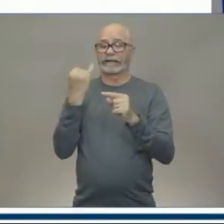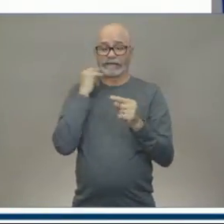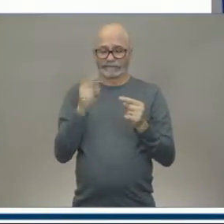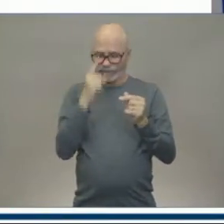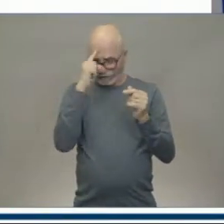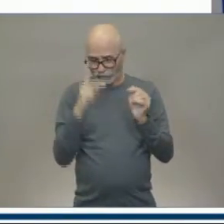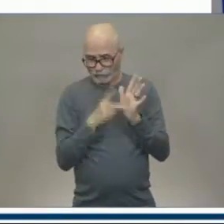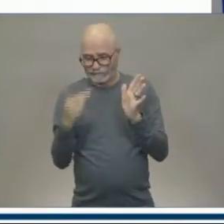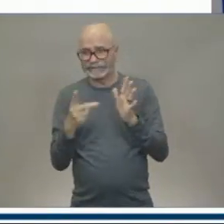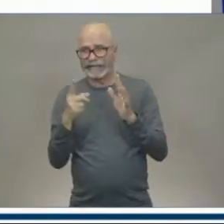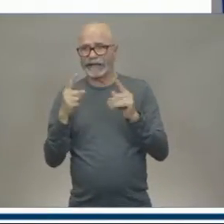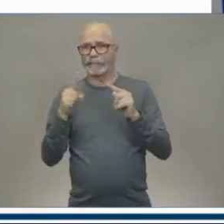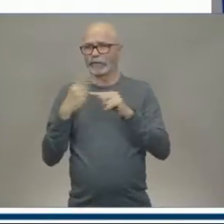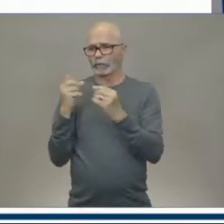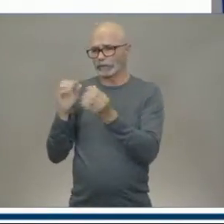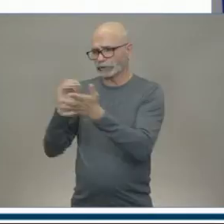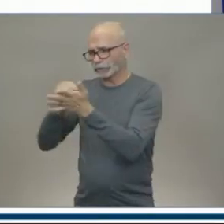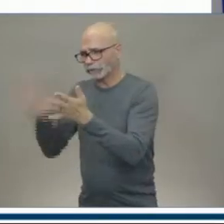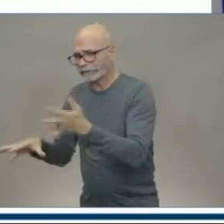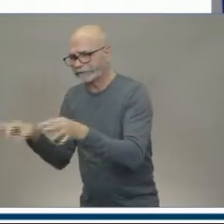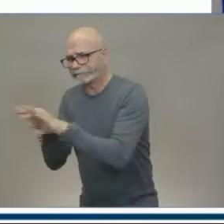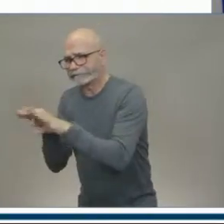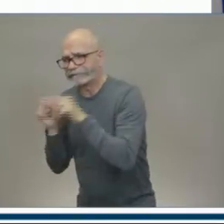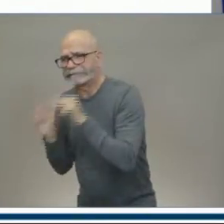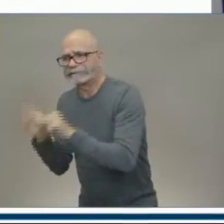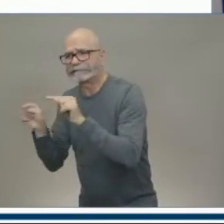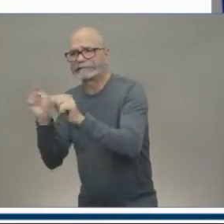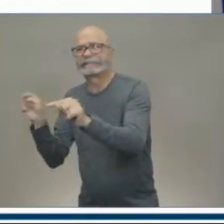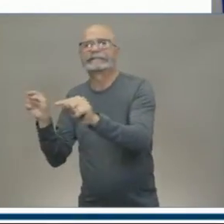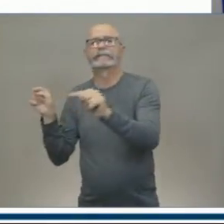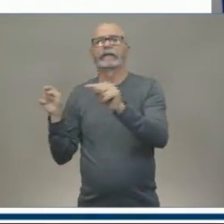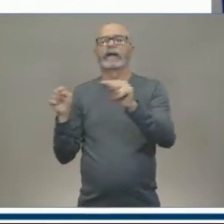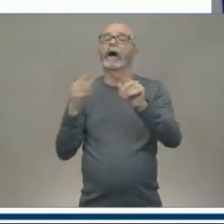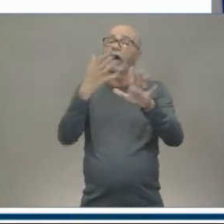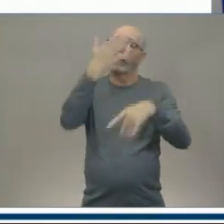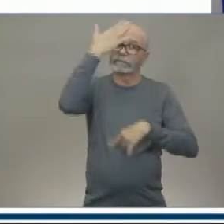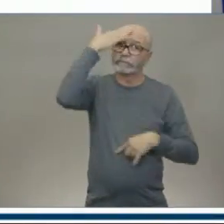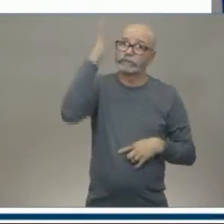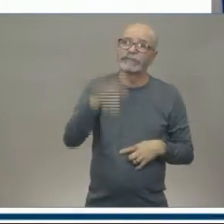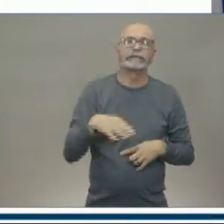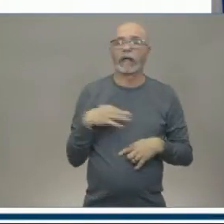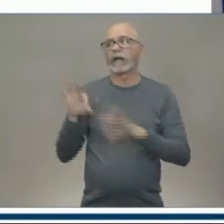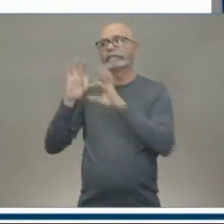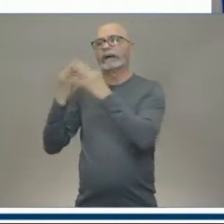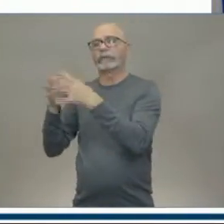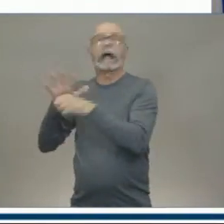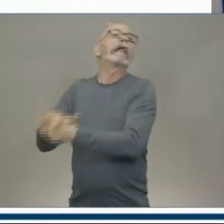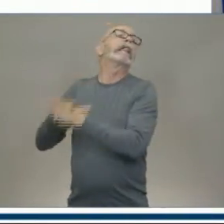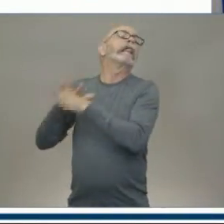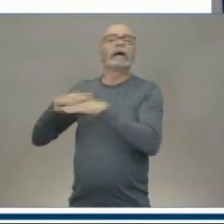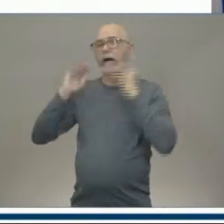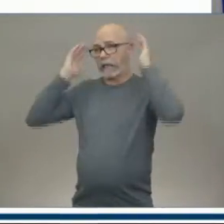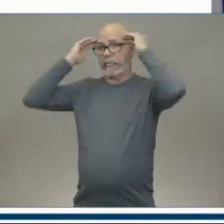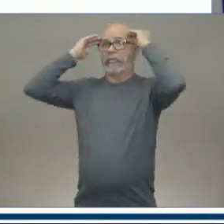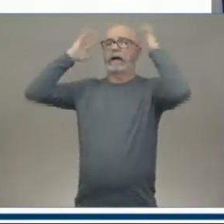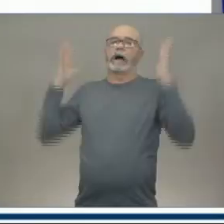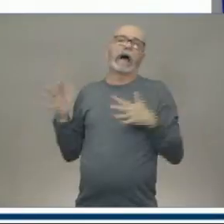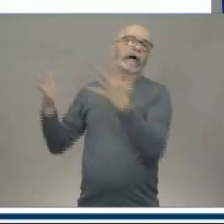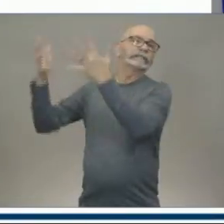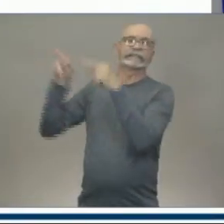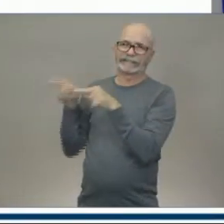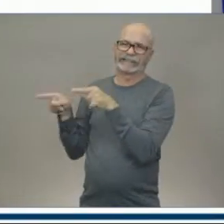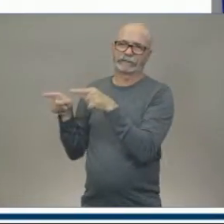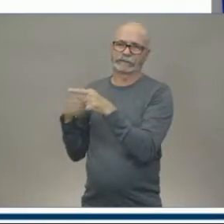of these students and the community. This is an acknowledgement of the stress that families and communities are going through and allowing us to find our way